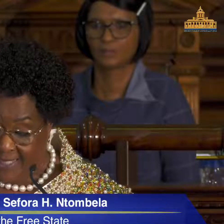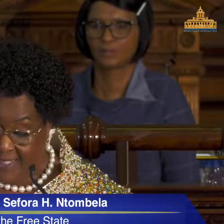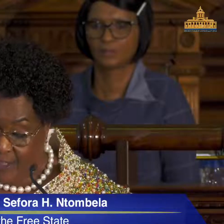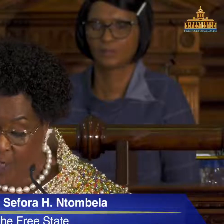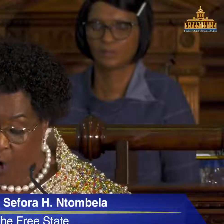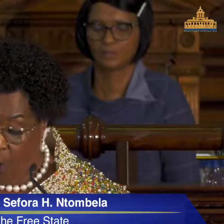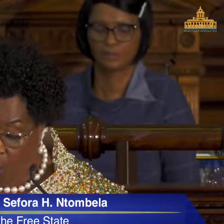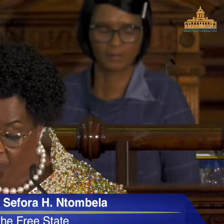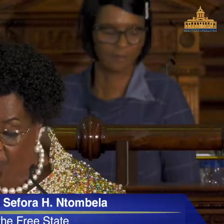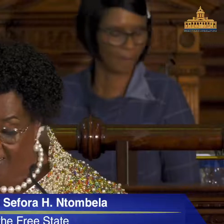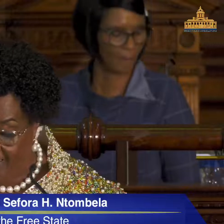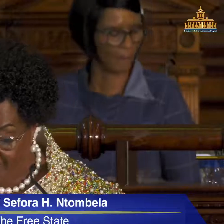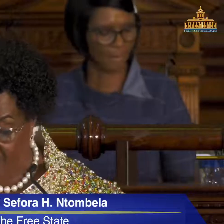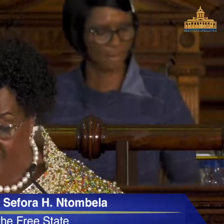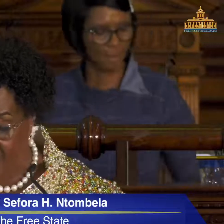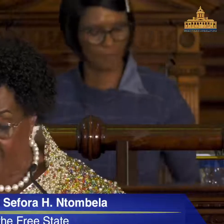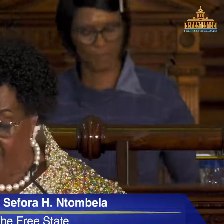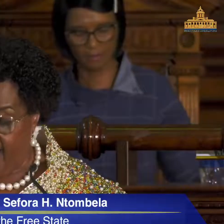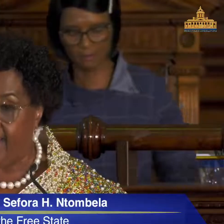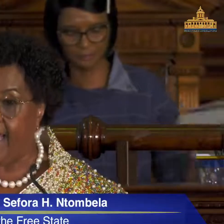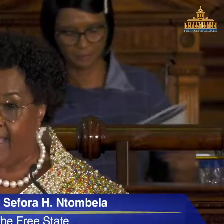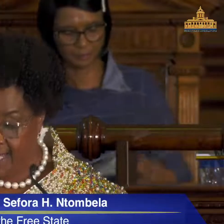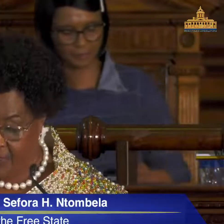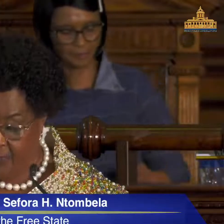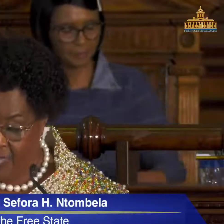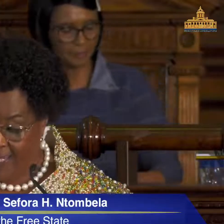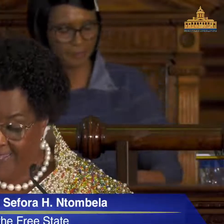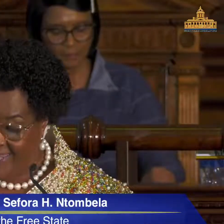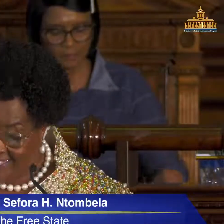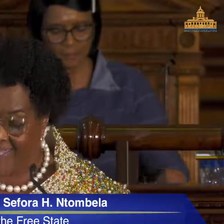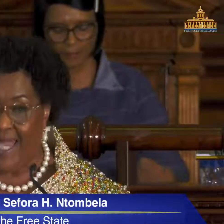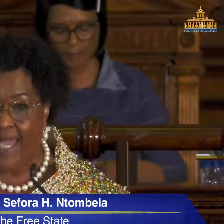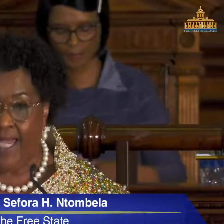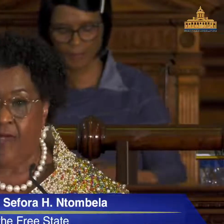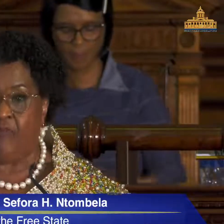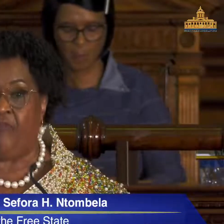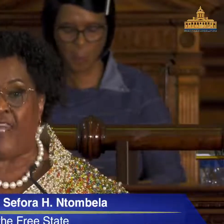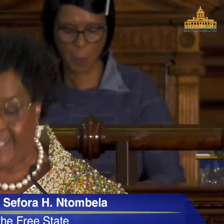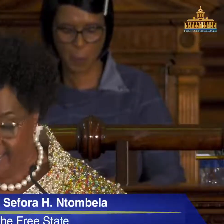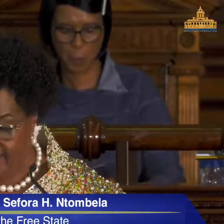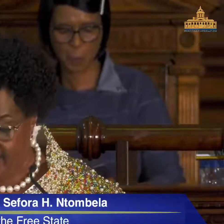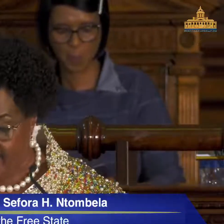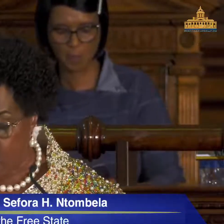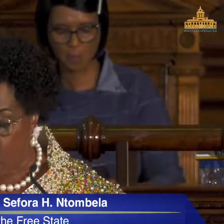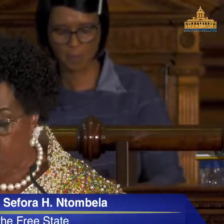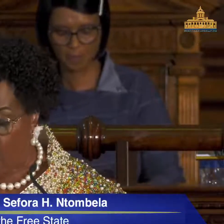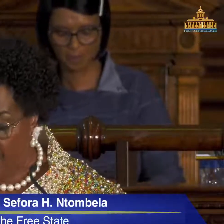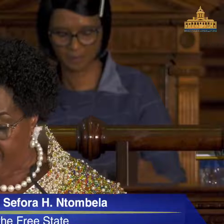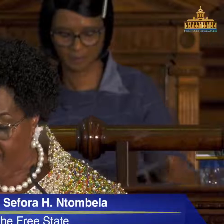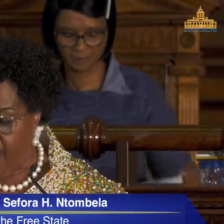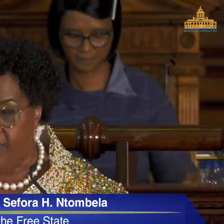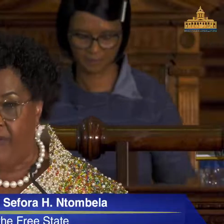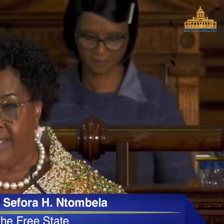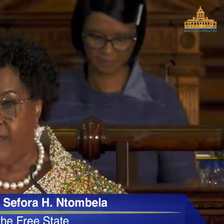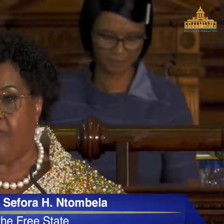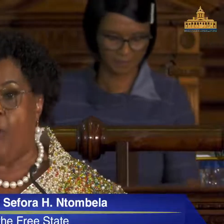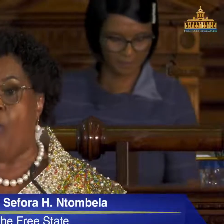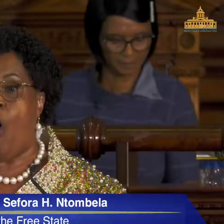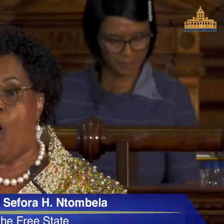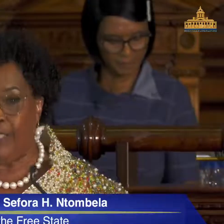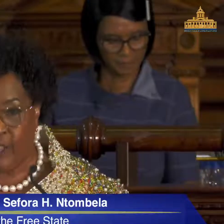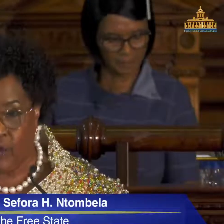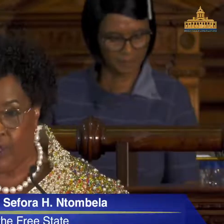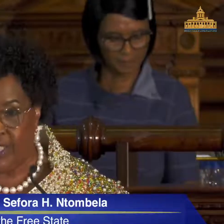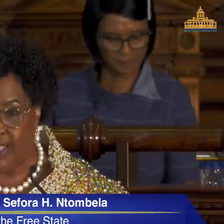unexplained high standards of living. And again, this year, vetting is going to happen. Vetting